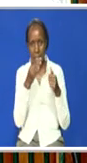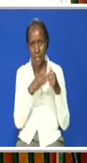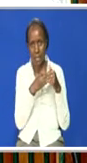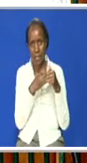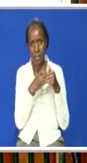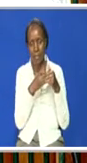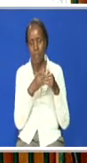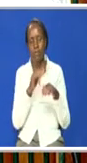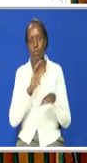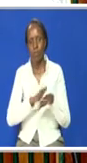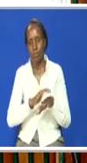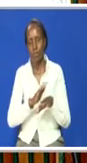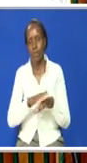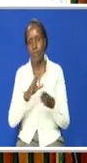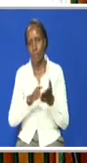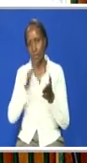Good, my learner.